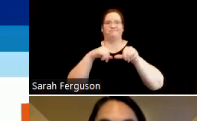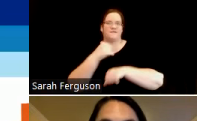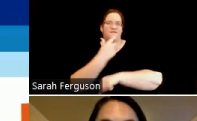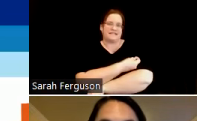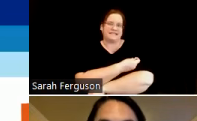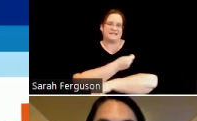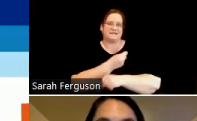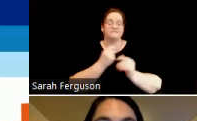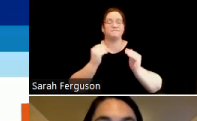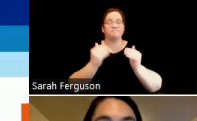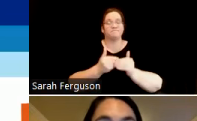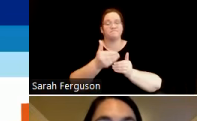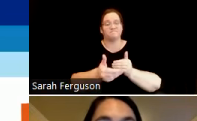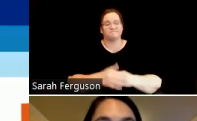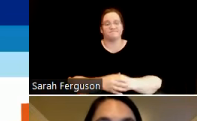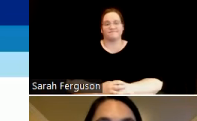Next slide, please.